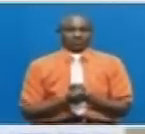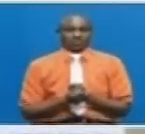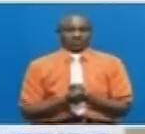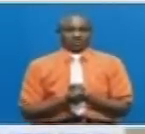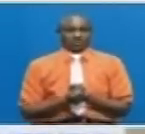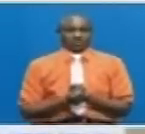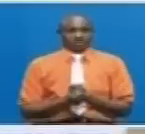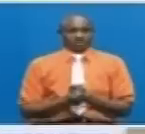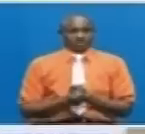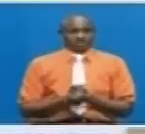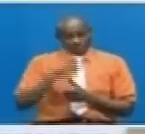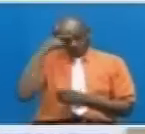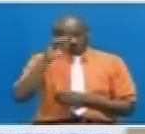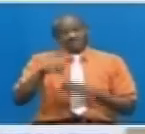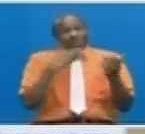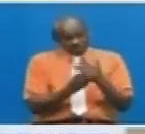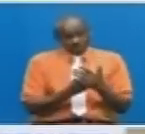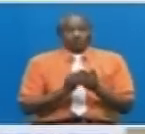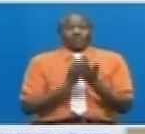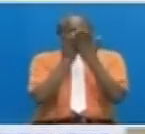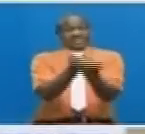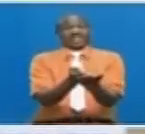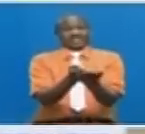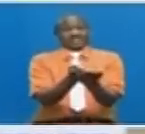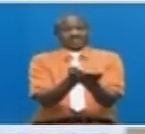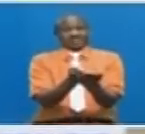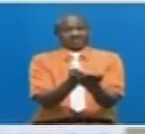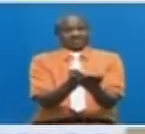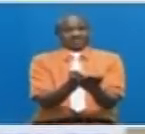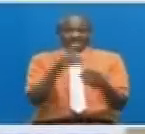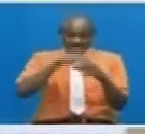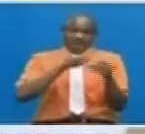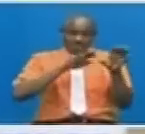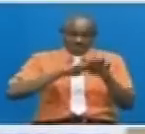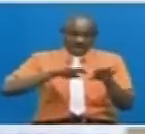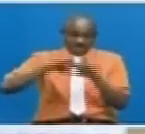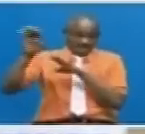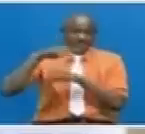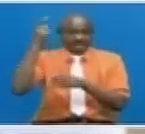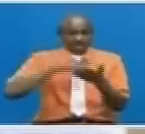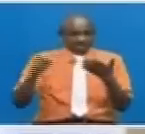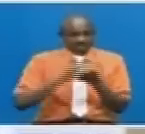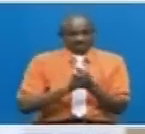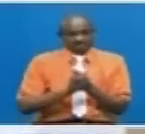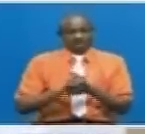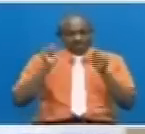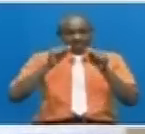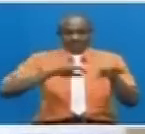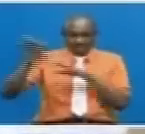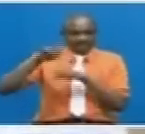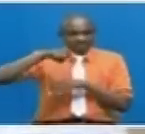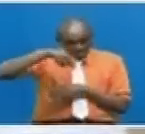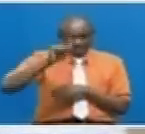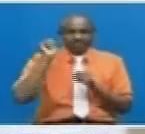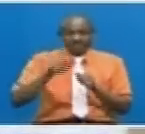the petition, I will officially be presenting it in Parliament next week so that Parliament can be